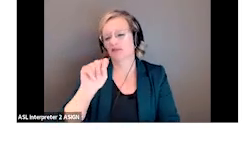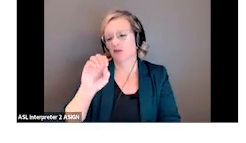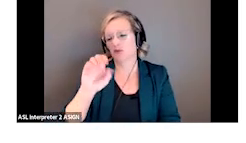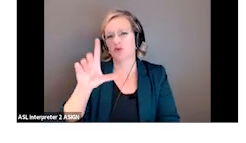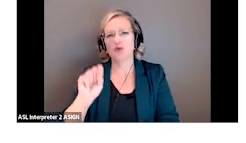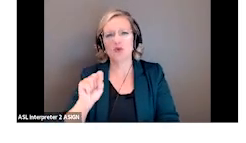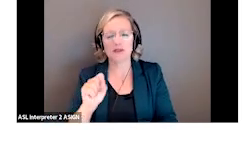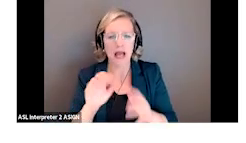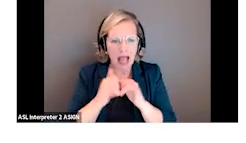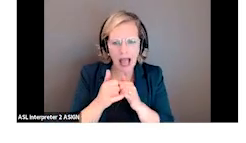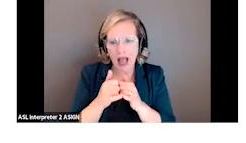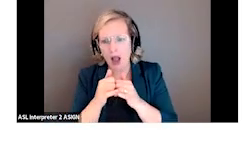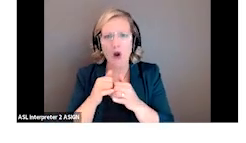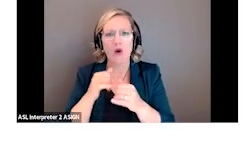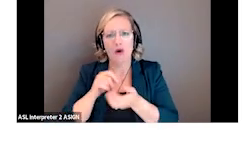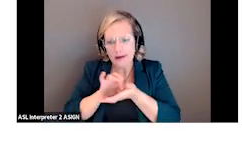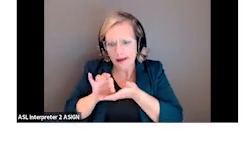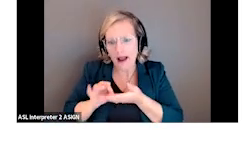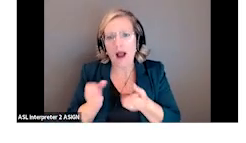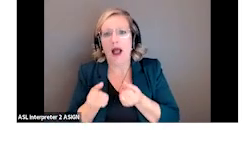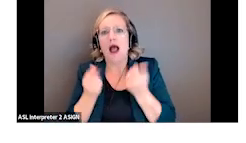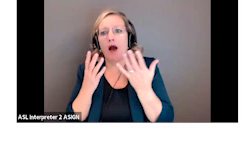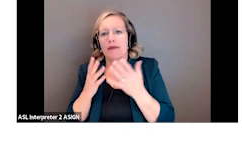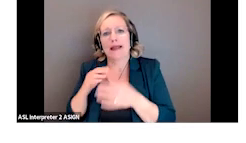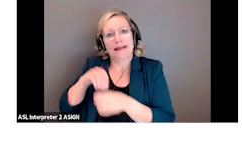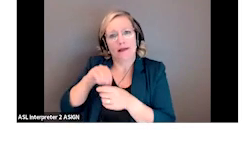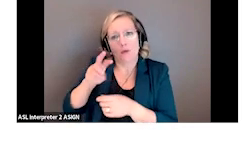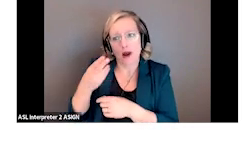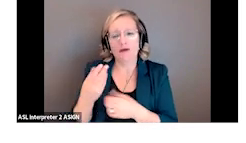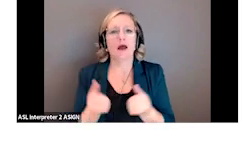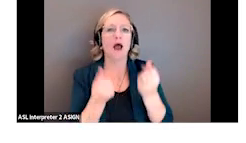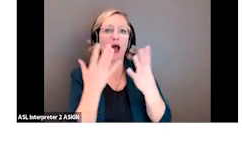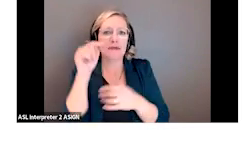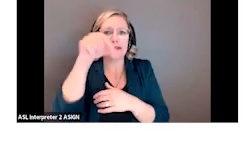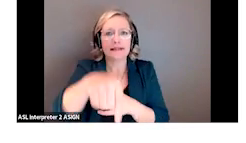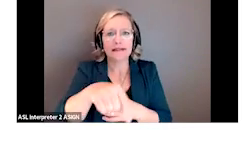this. But at the end of the day, make sure you're doing appropriate forecasting and